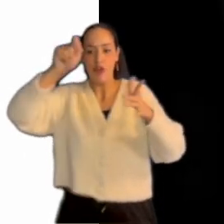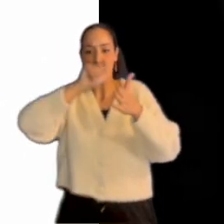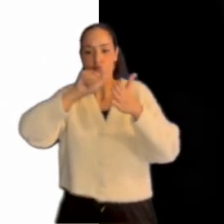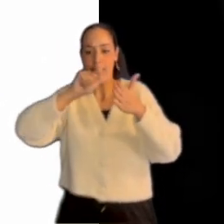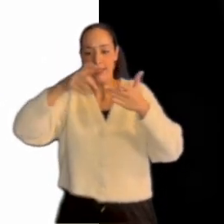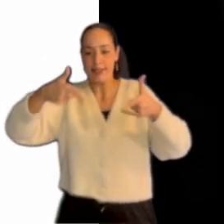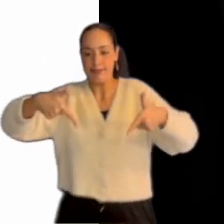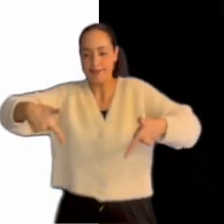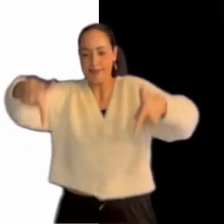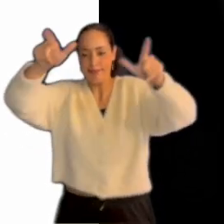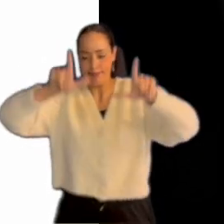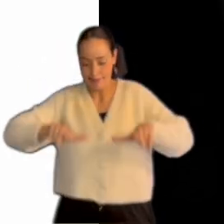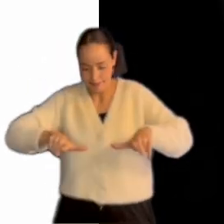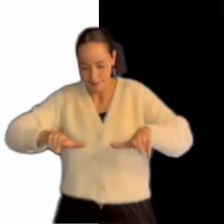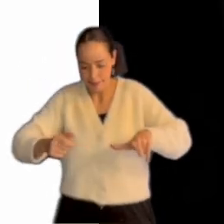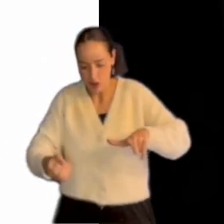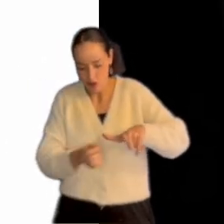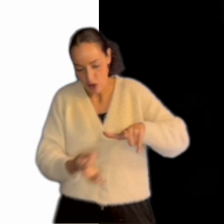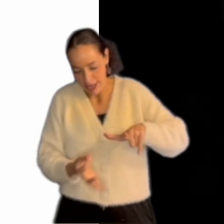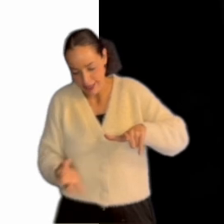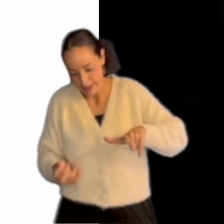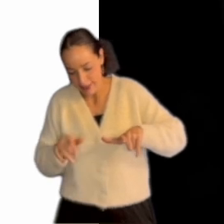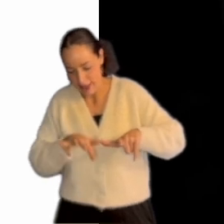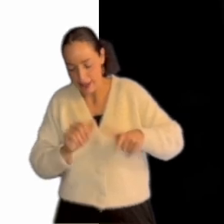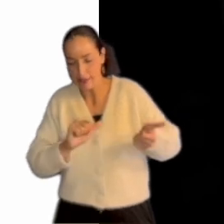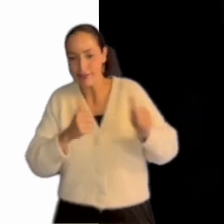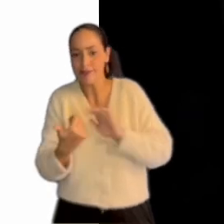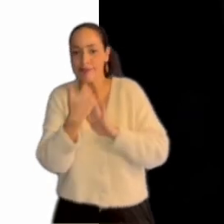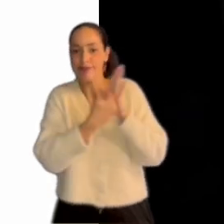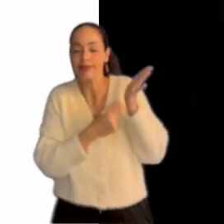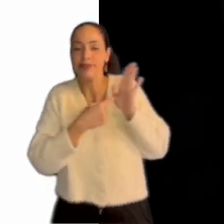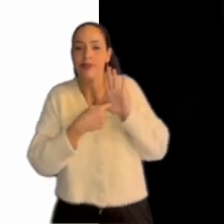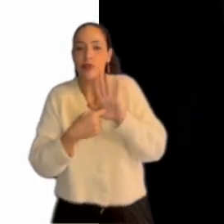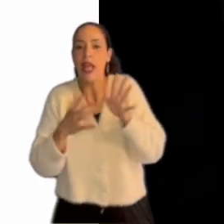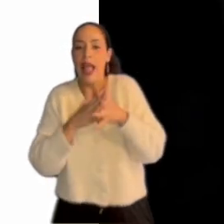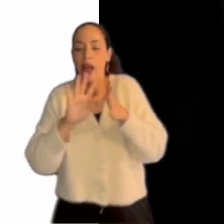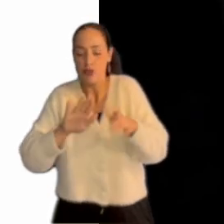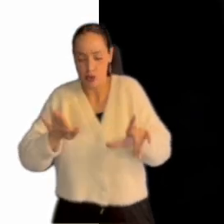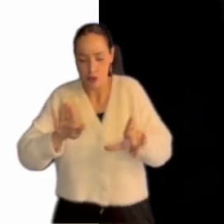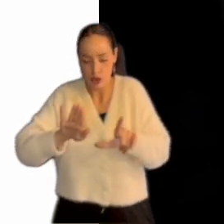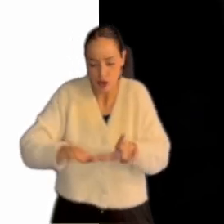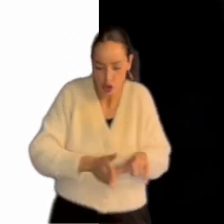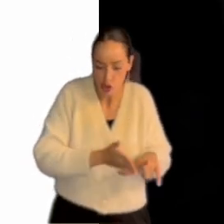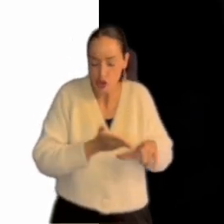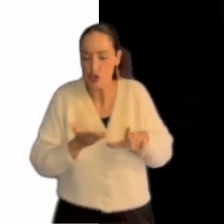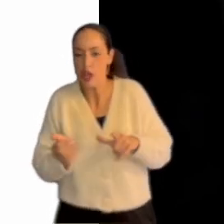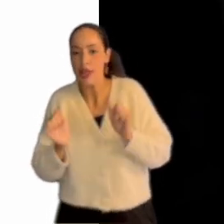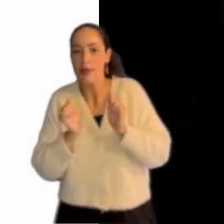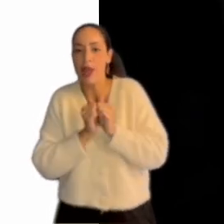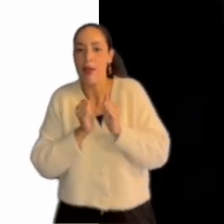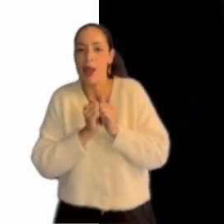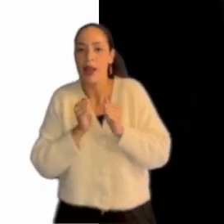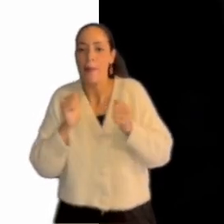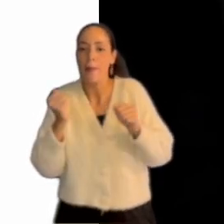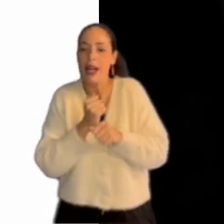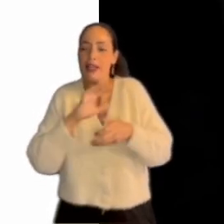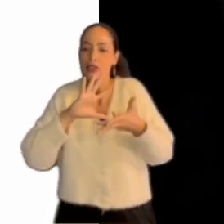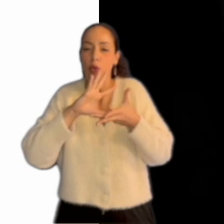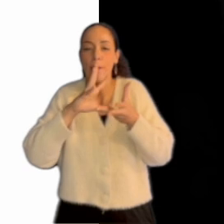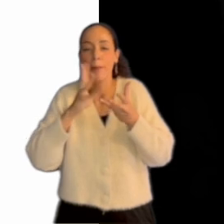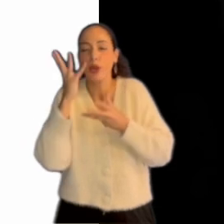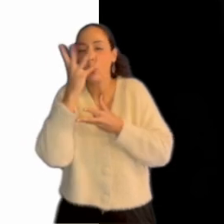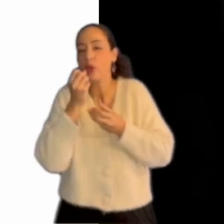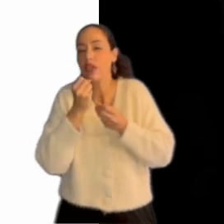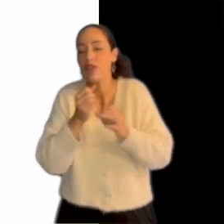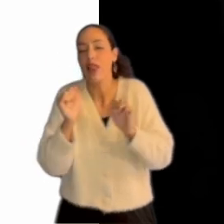of self-kindness into a beautiful paper heart. For those of you who access these recordings in a group setting, we would encourage you to share your messages